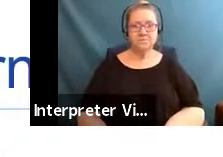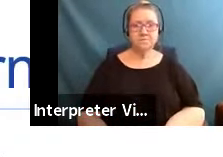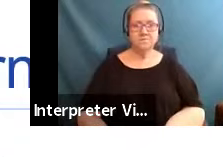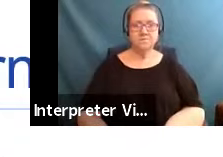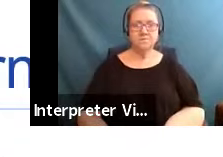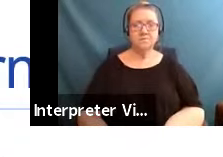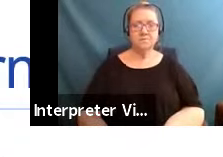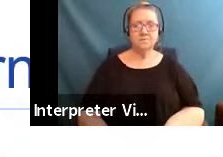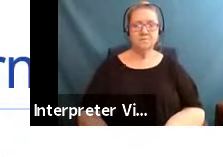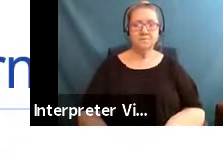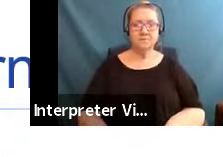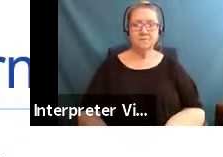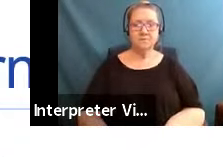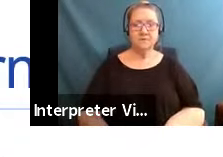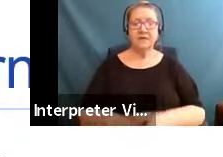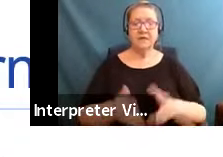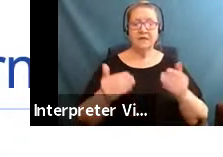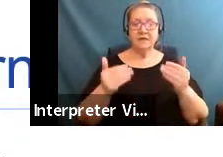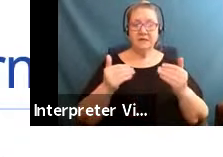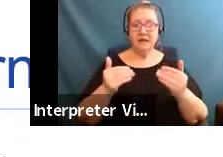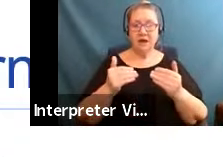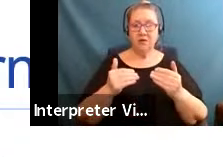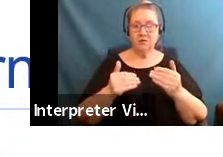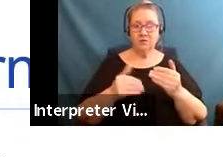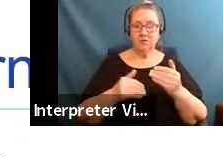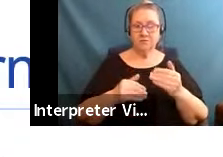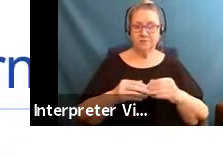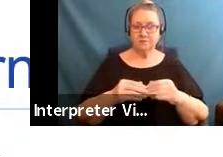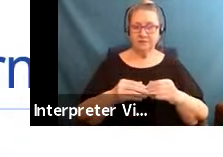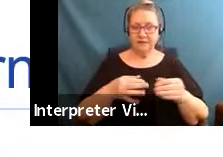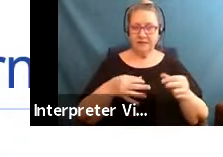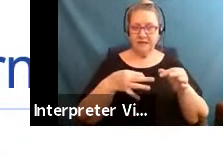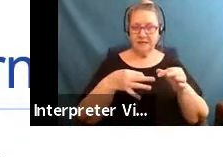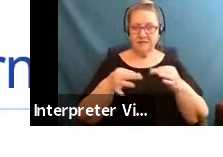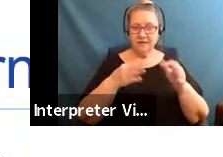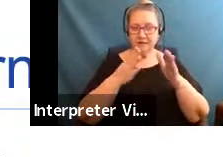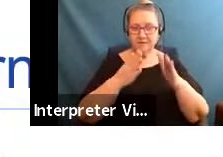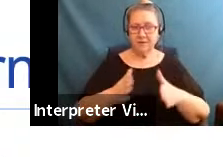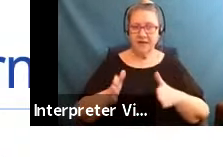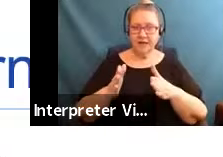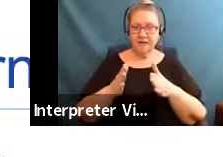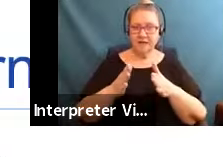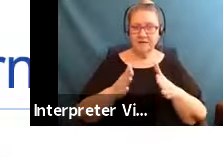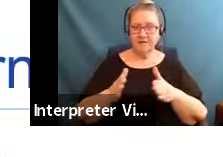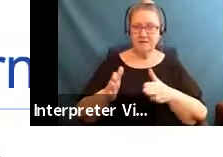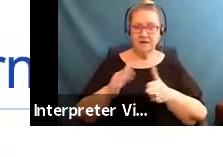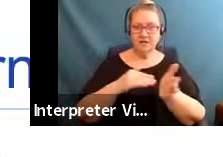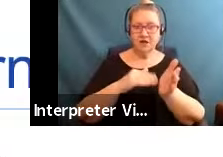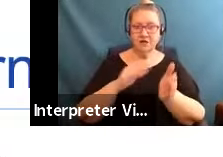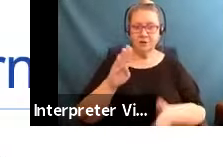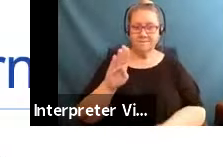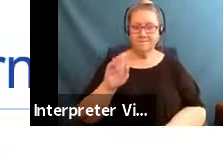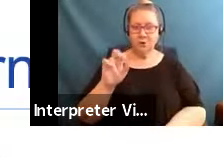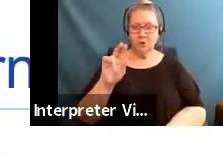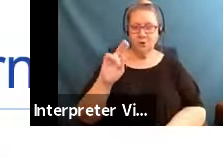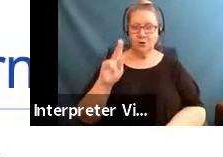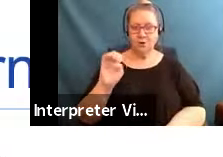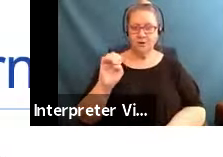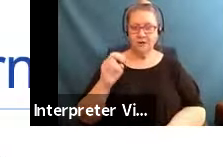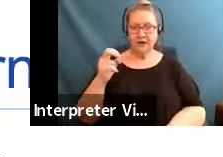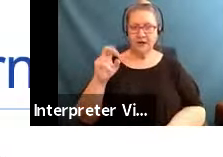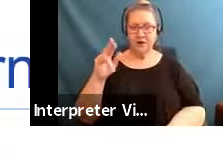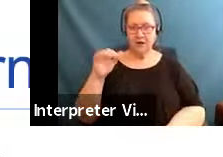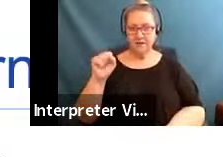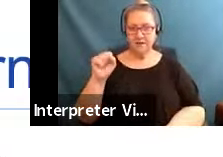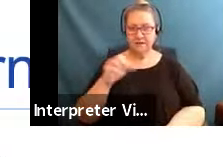And then I think, you know, just to circle back to the points that Dr. Burke-Harris and Dr. Aragon were making, you know, as we've tried to